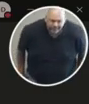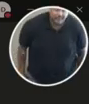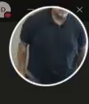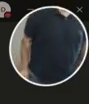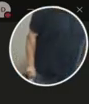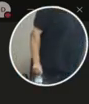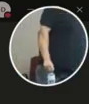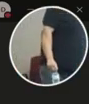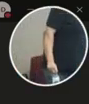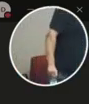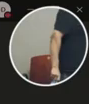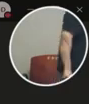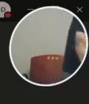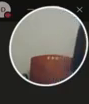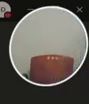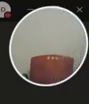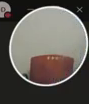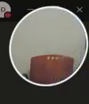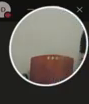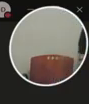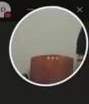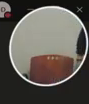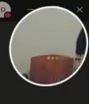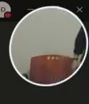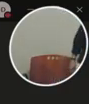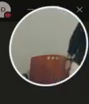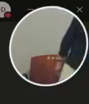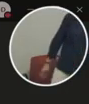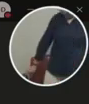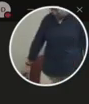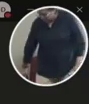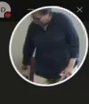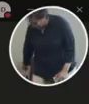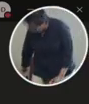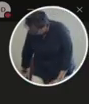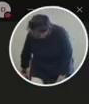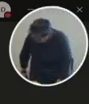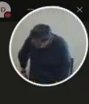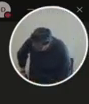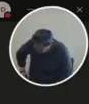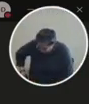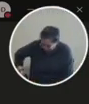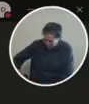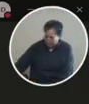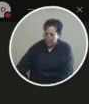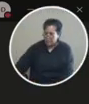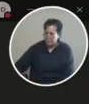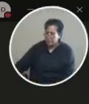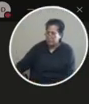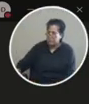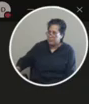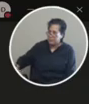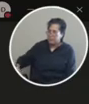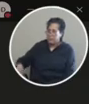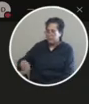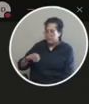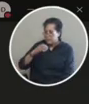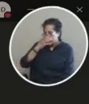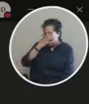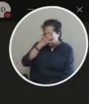speak? Please press star 6 to unmute your microphone. State your name.